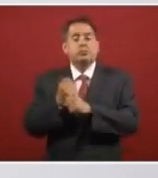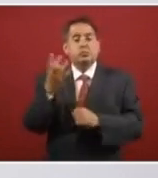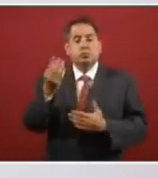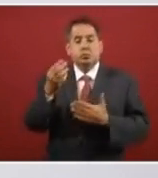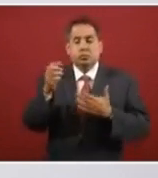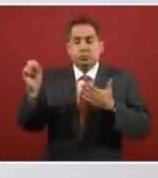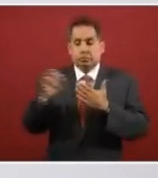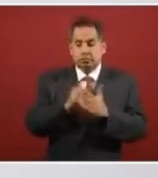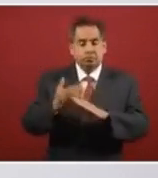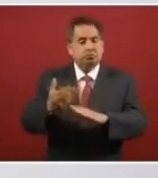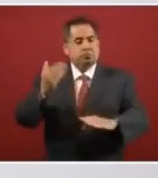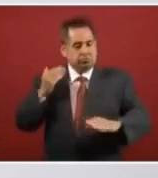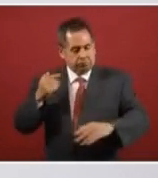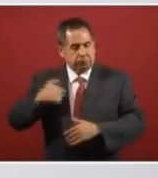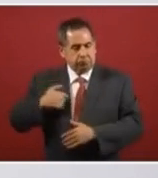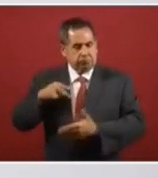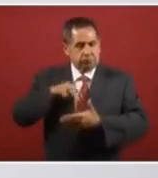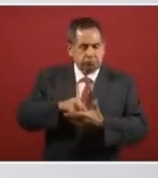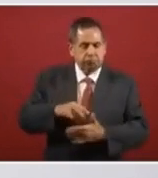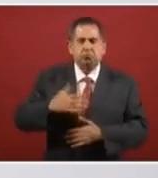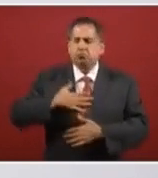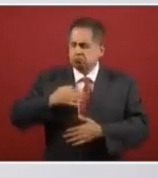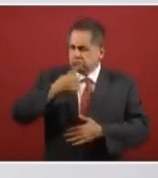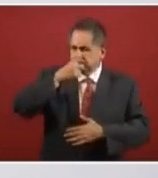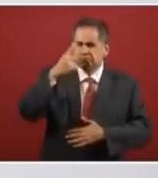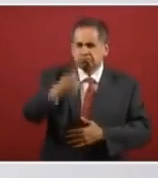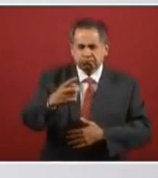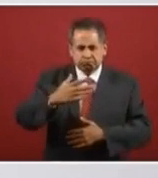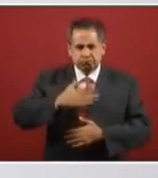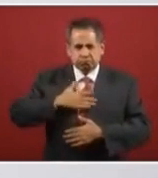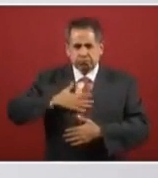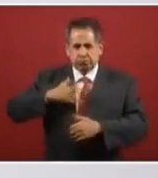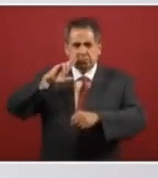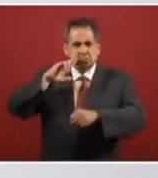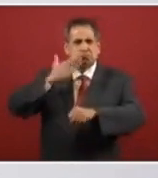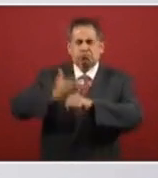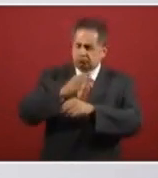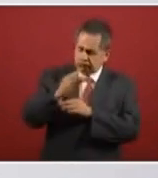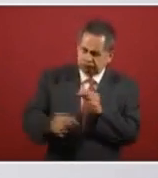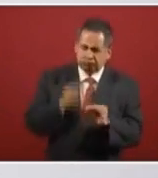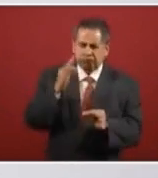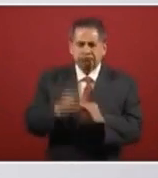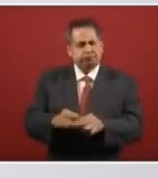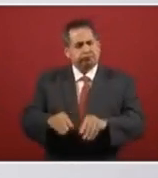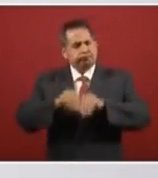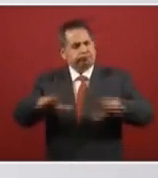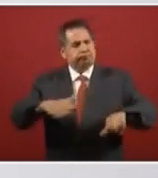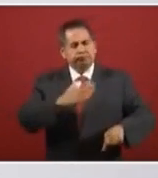nine months ago in December I said I took the